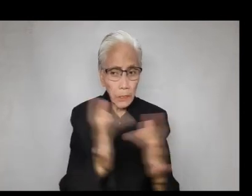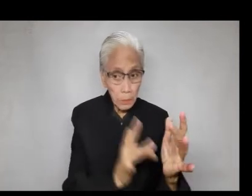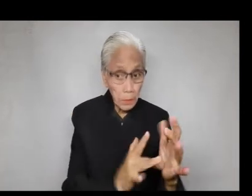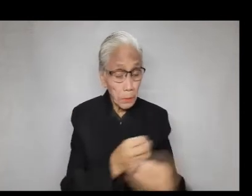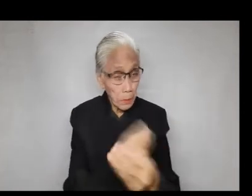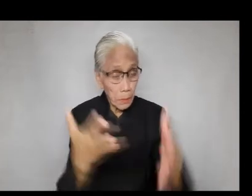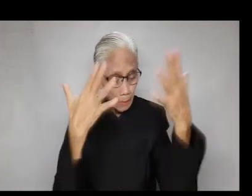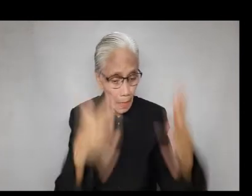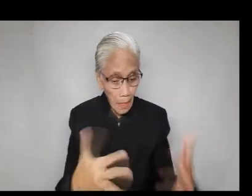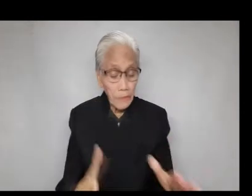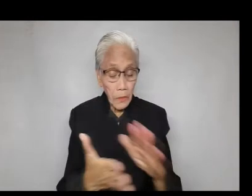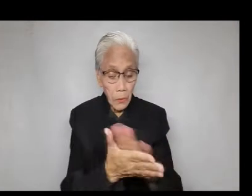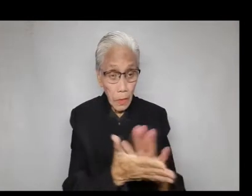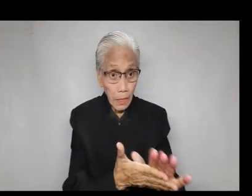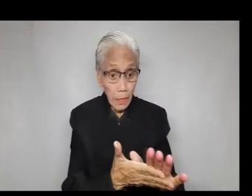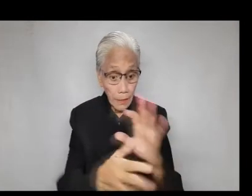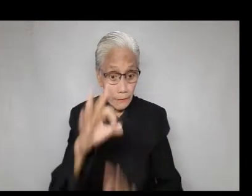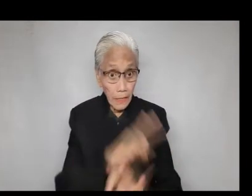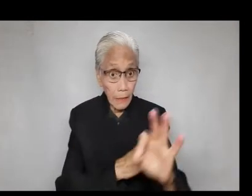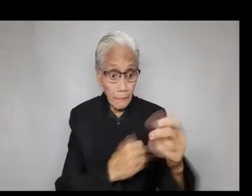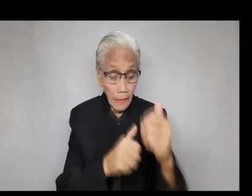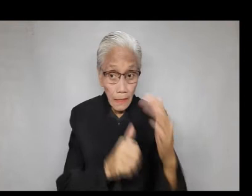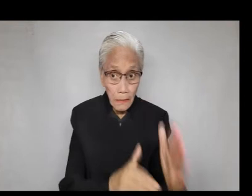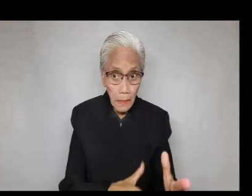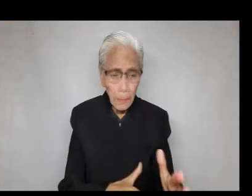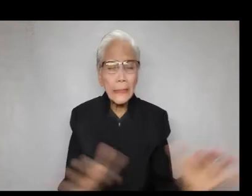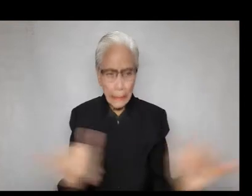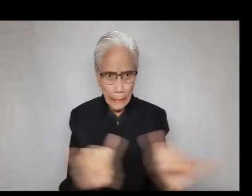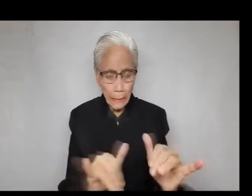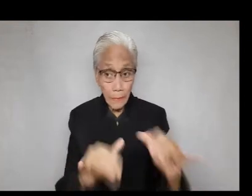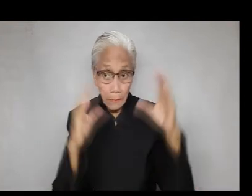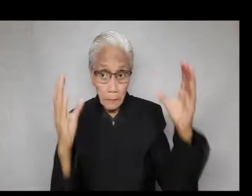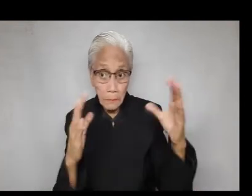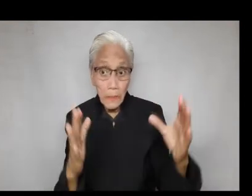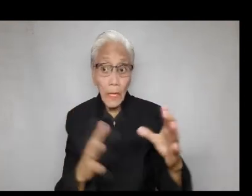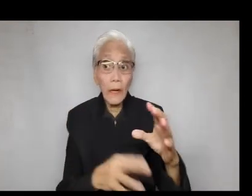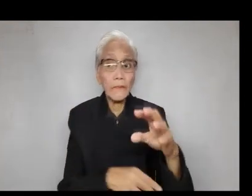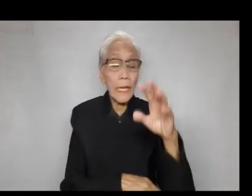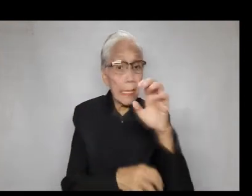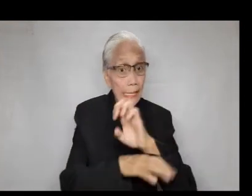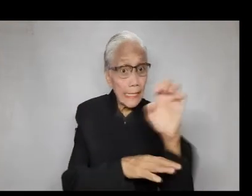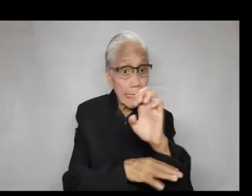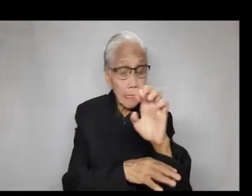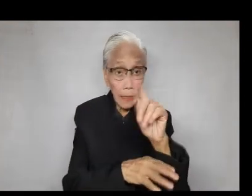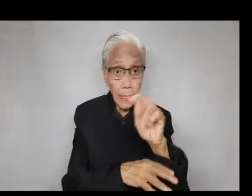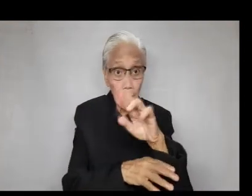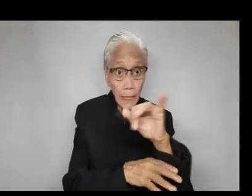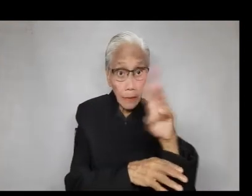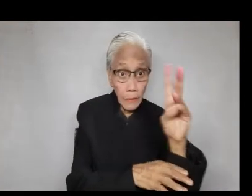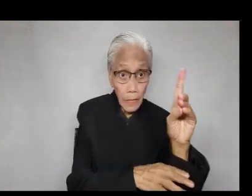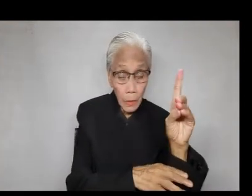after washing the feet of his disciples. It inaugurates the Easter Triduum.